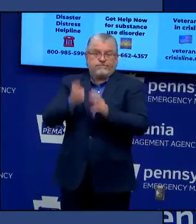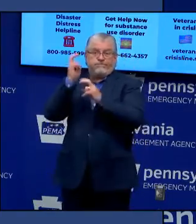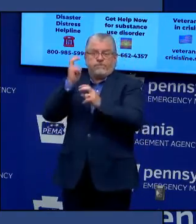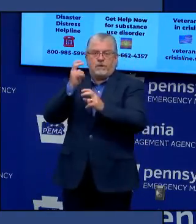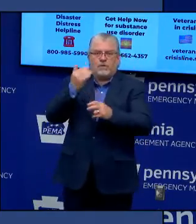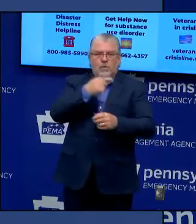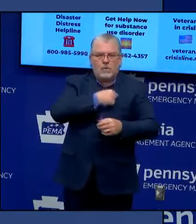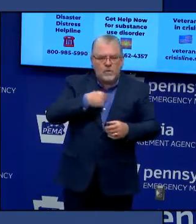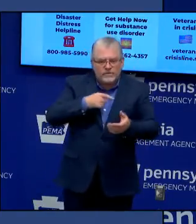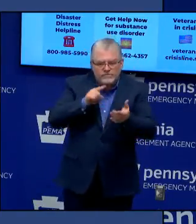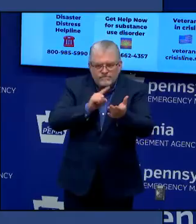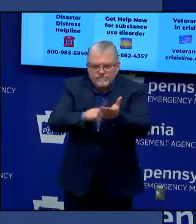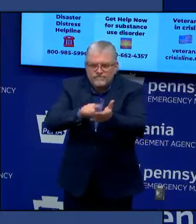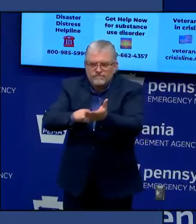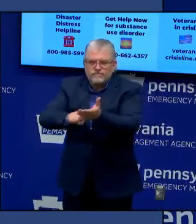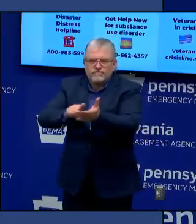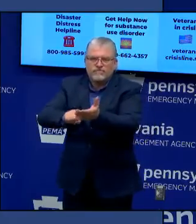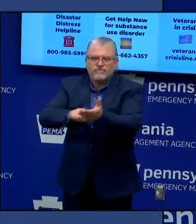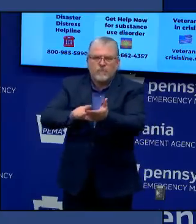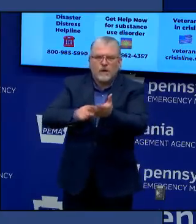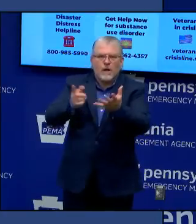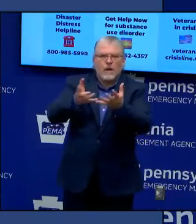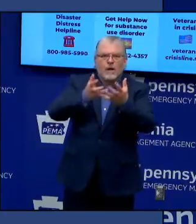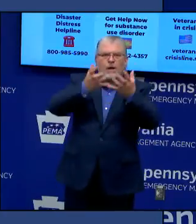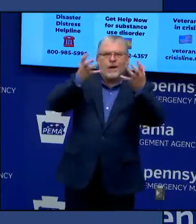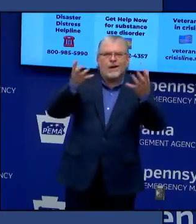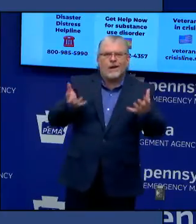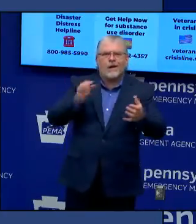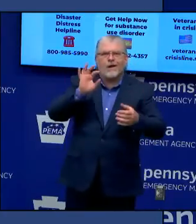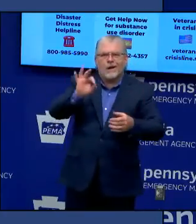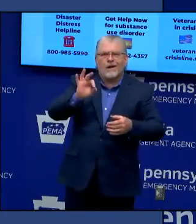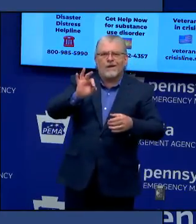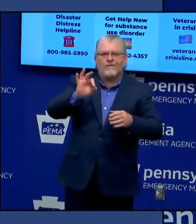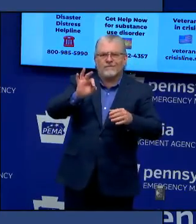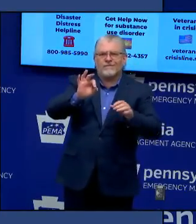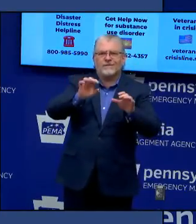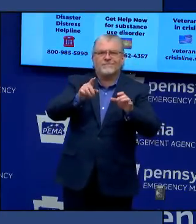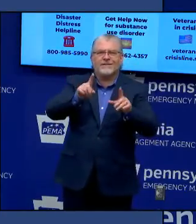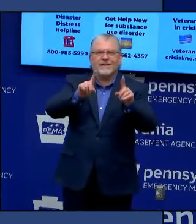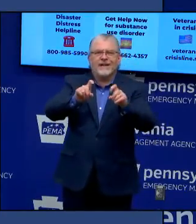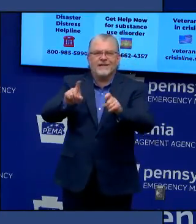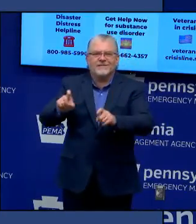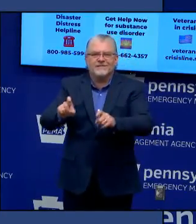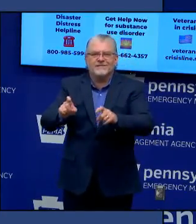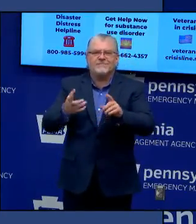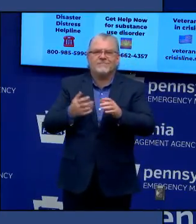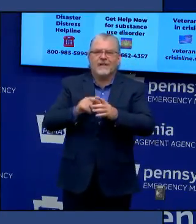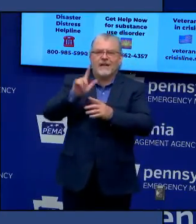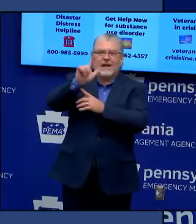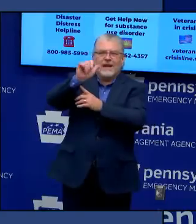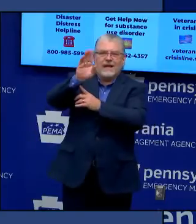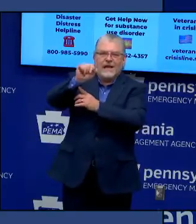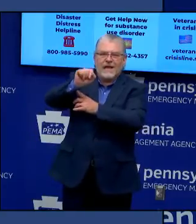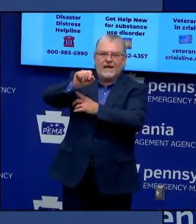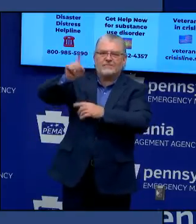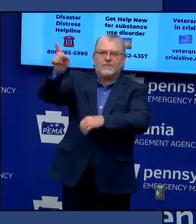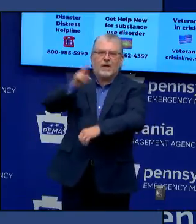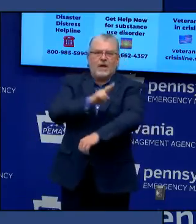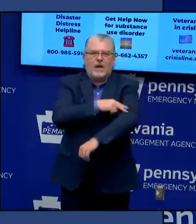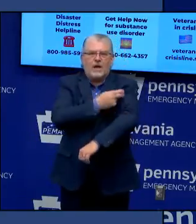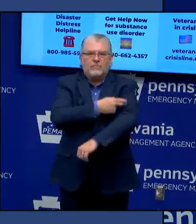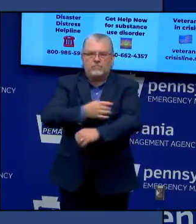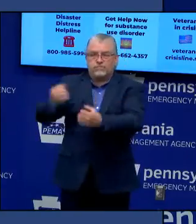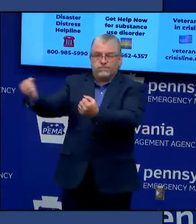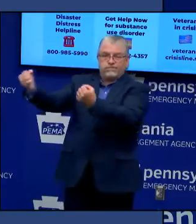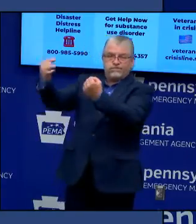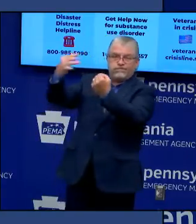of case information and positive and test results from some of the commercial laboratories and hospitals. And so we'd love